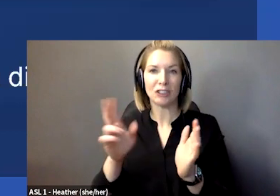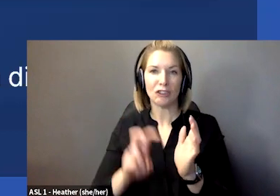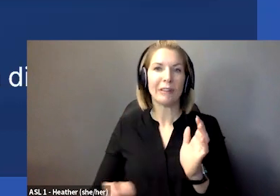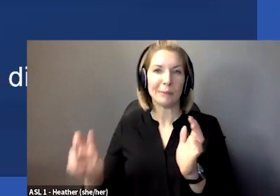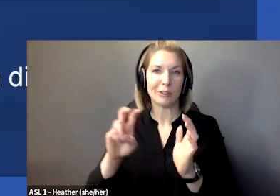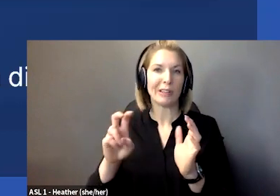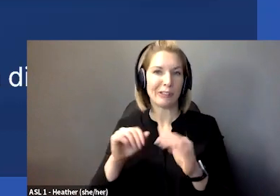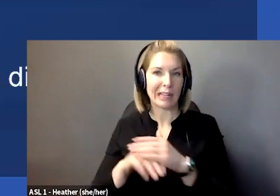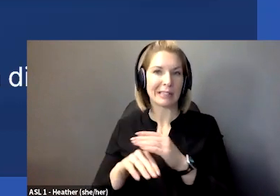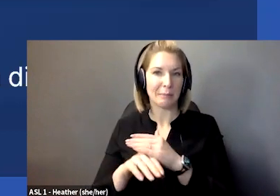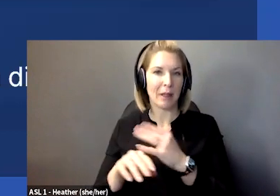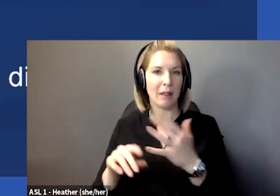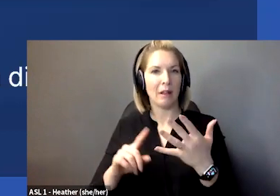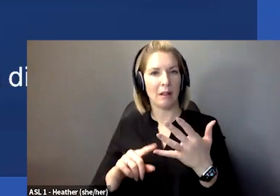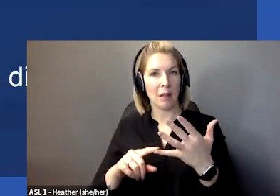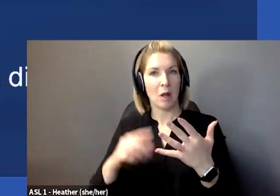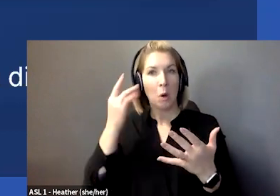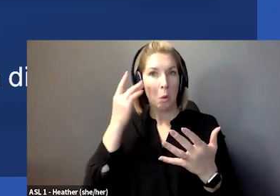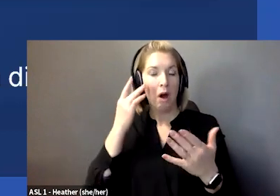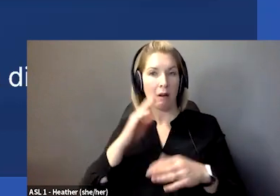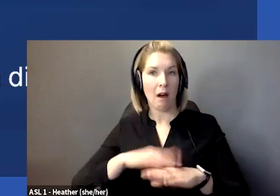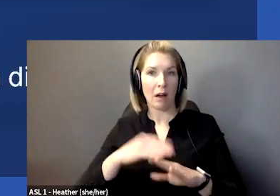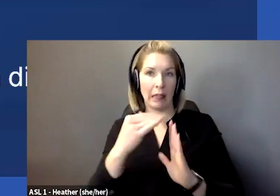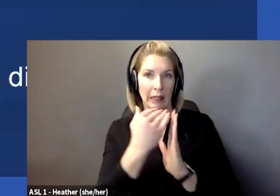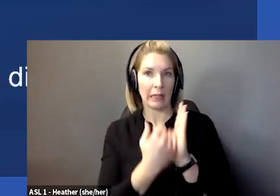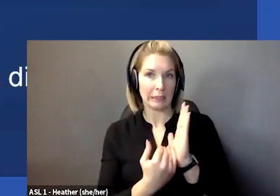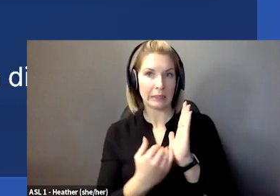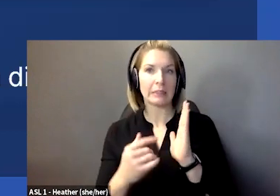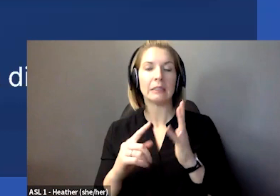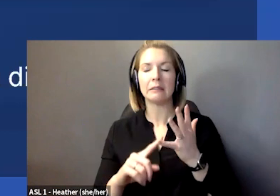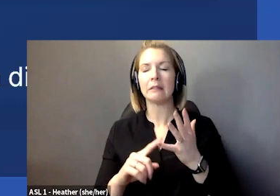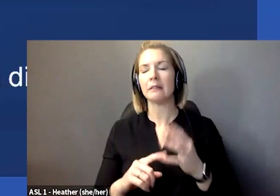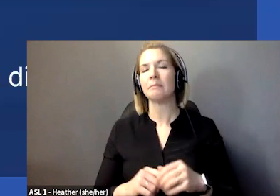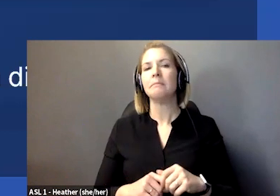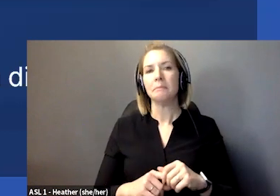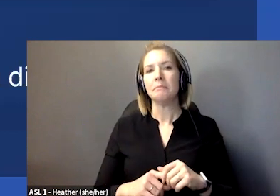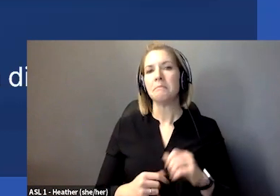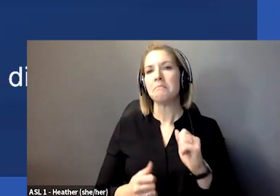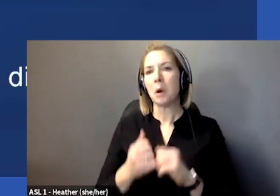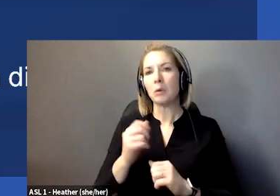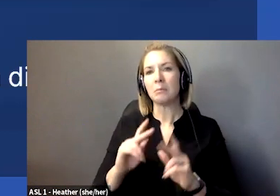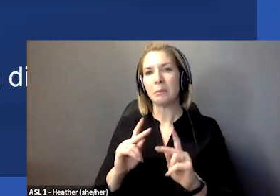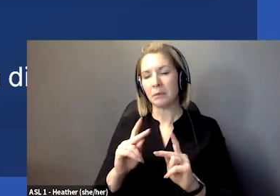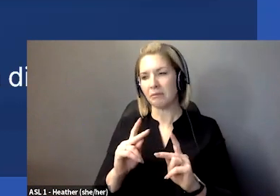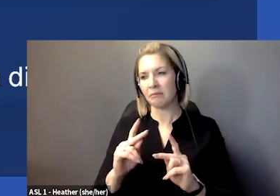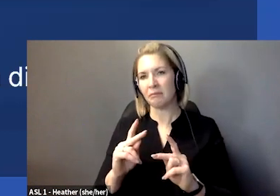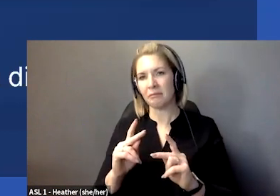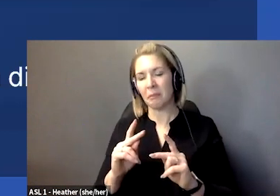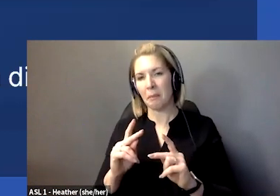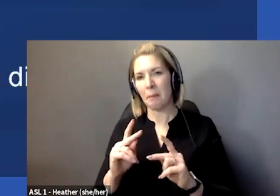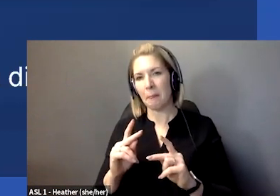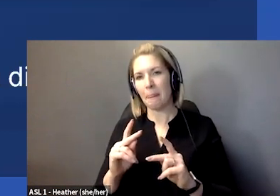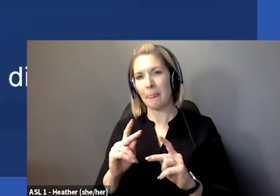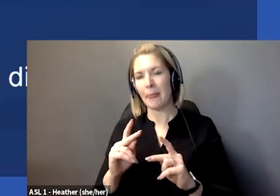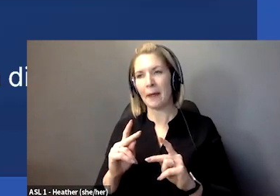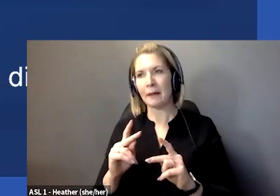to give you some context as to why this was on this list is that folks described the fact that in response to